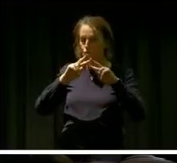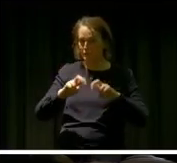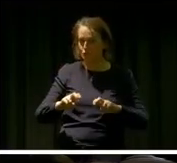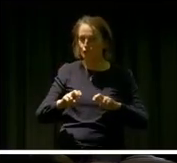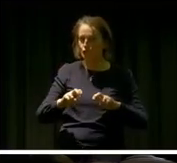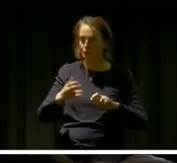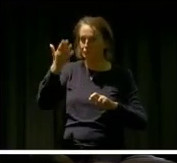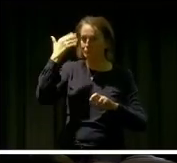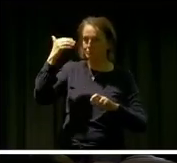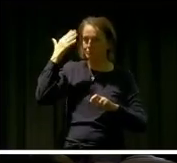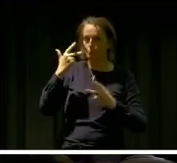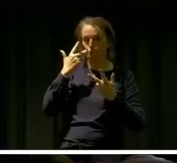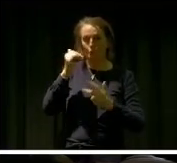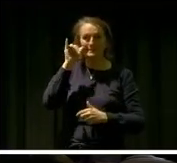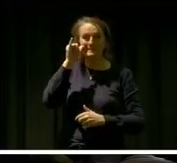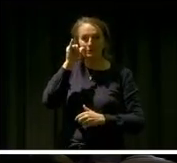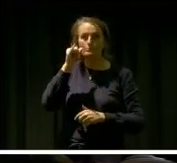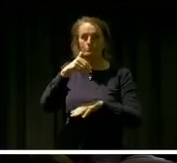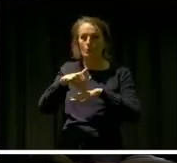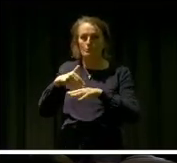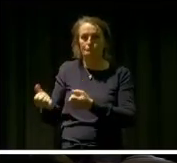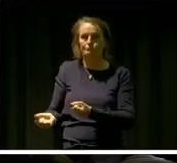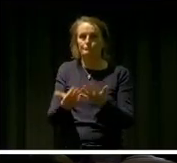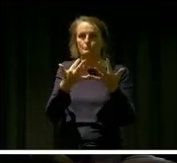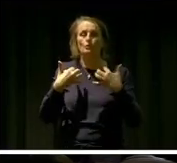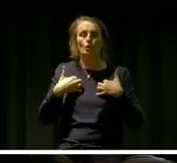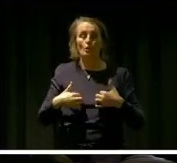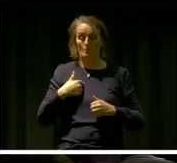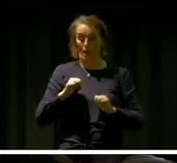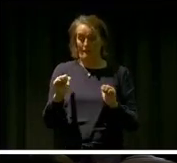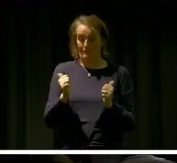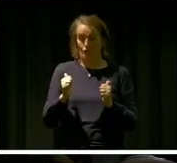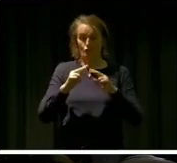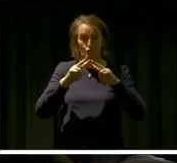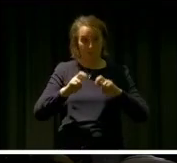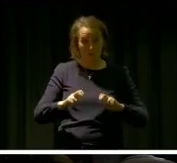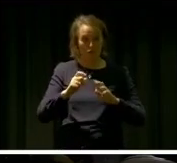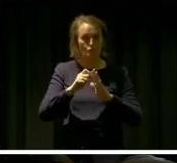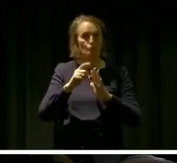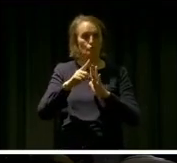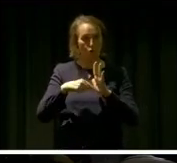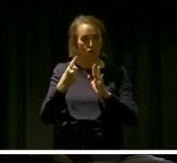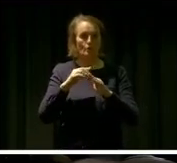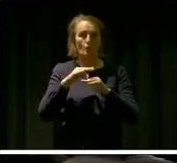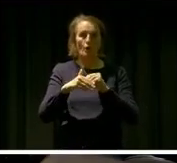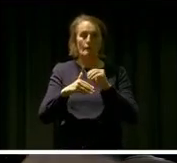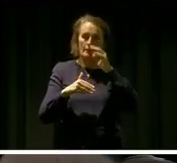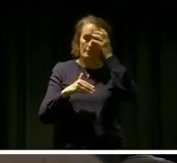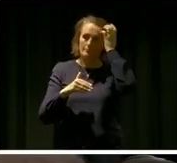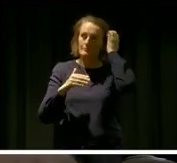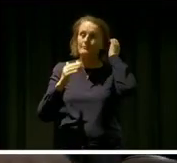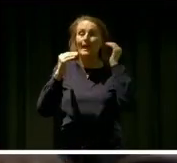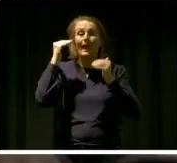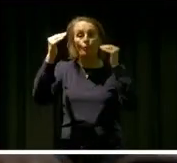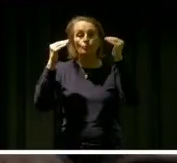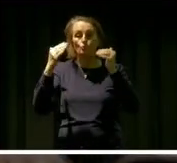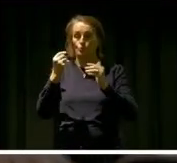ago. I've just completed a research project on adults with Down